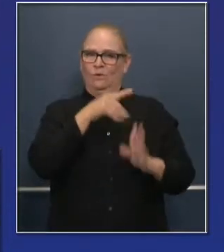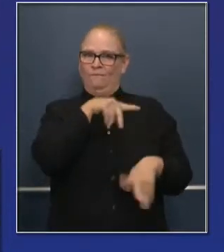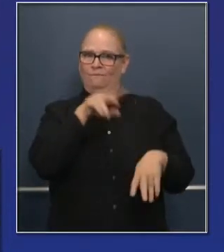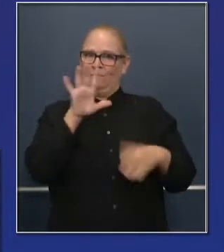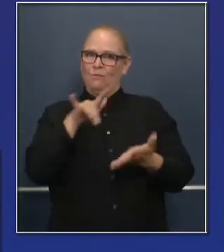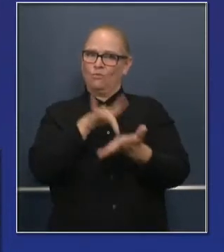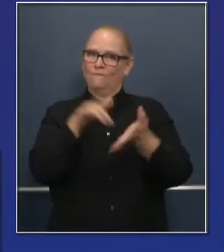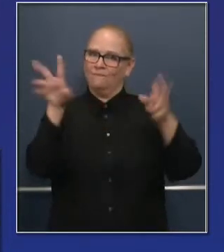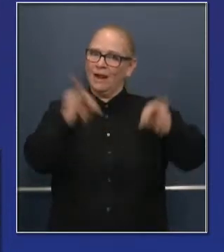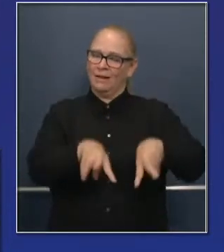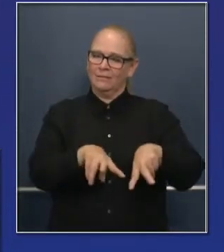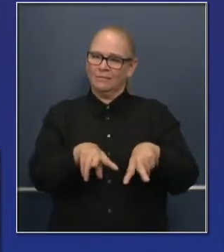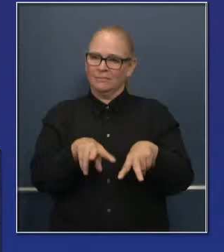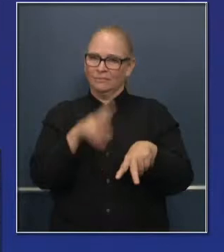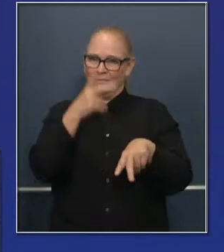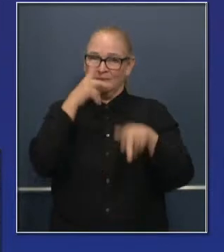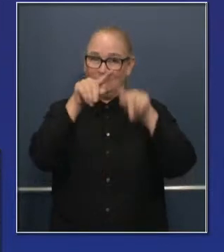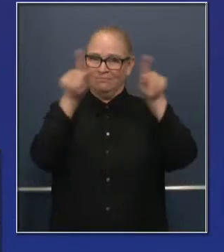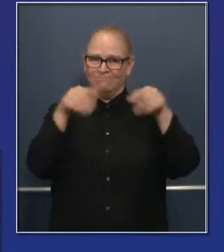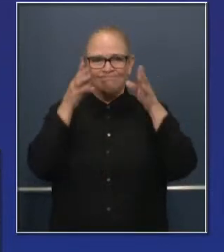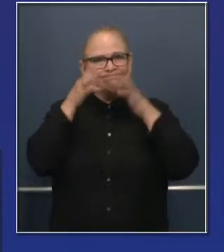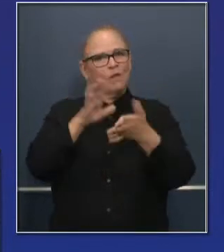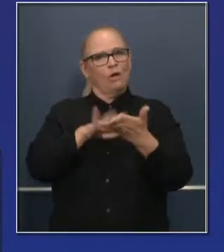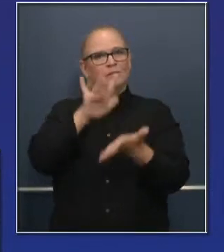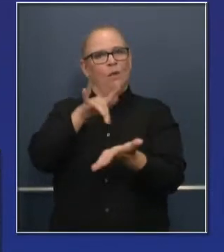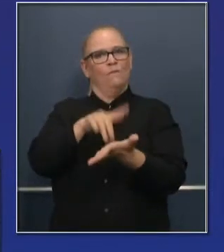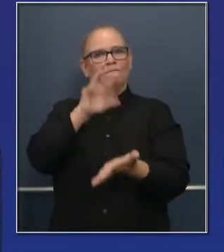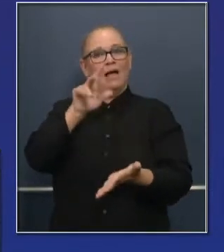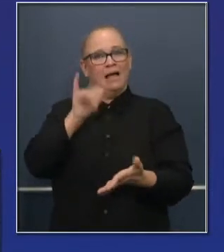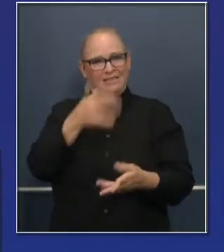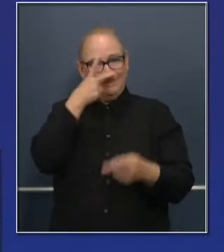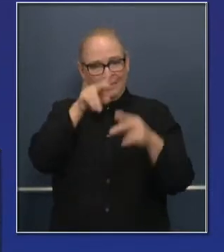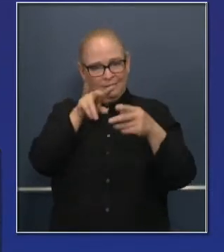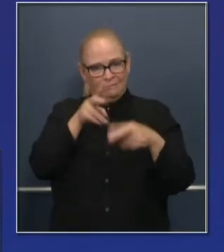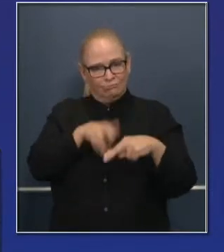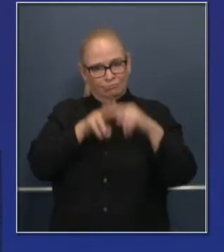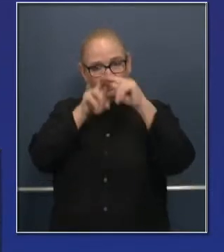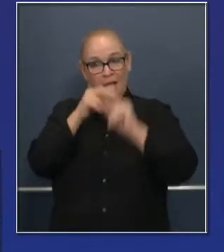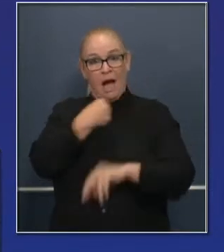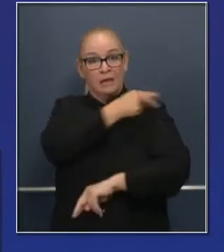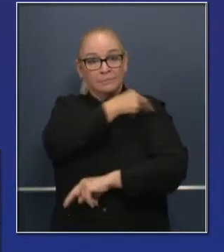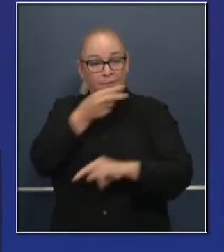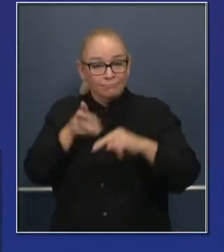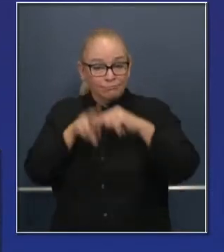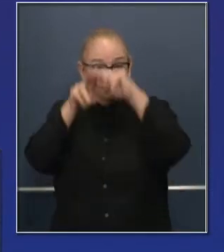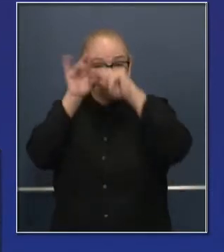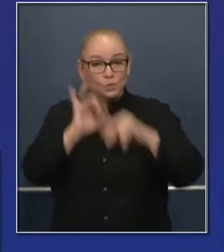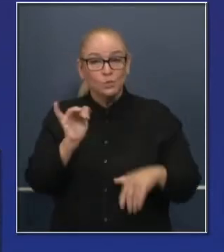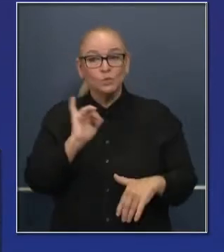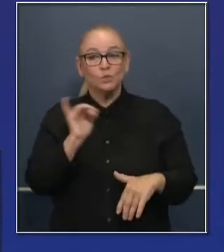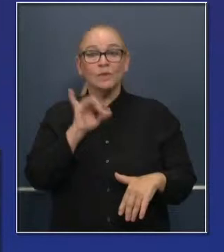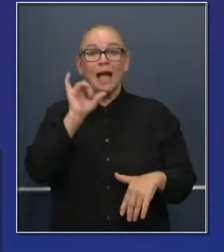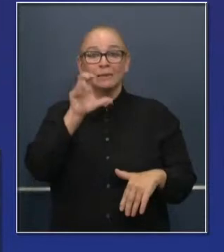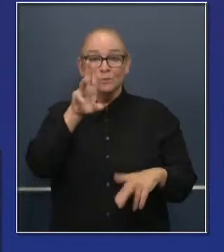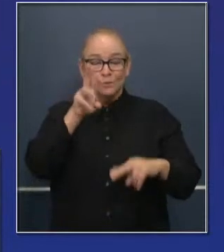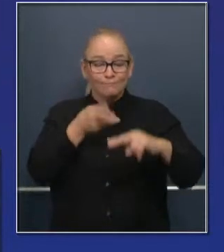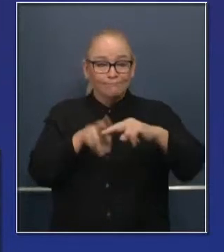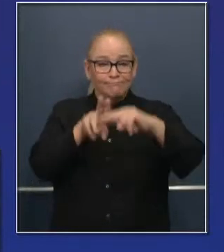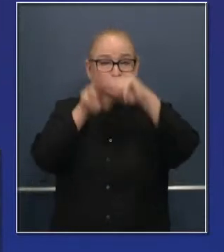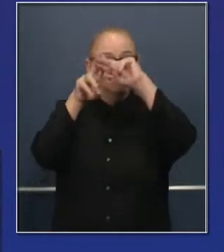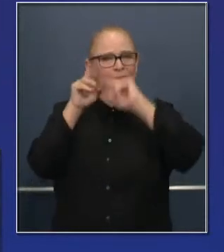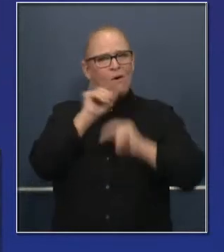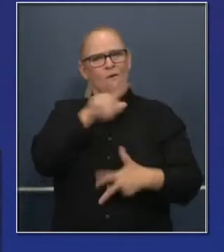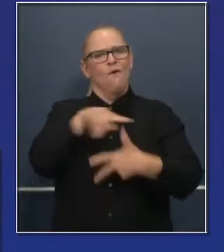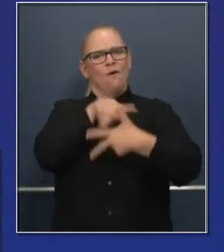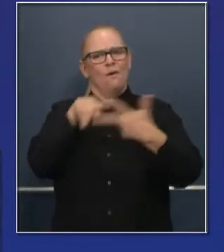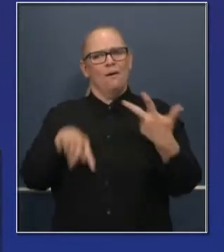underscores the concerns. You're starting to see the hospitalization and ICU rates increase, not just positivity rates in the Valley, outpacing the